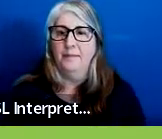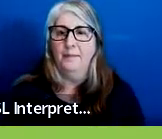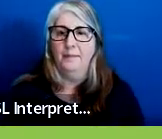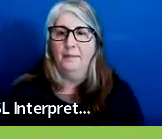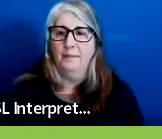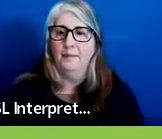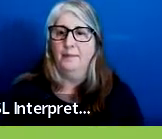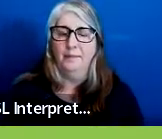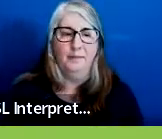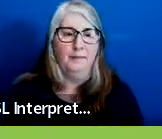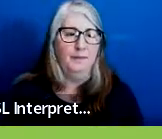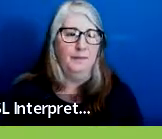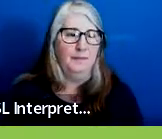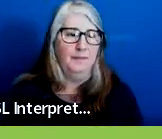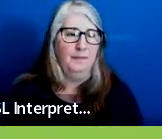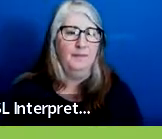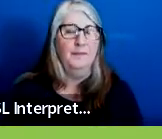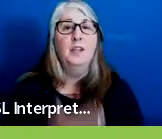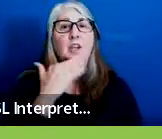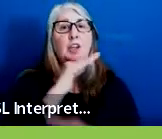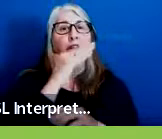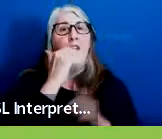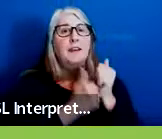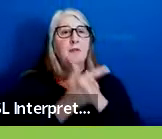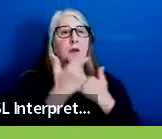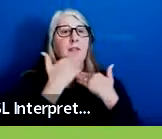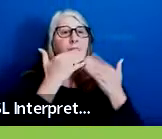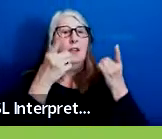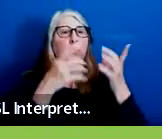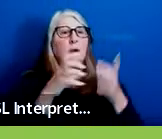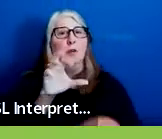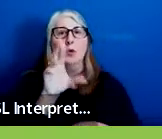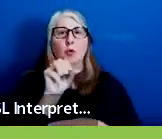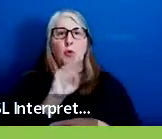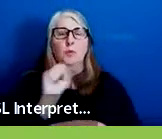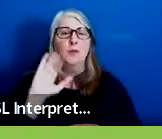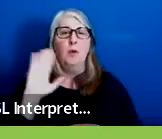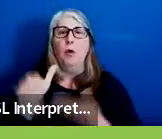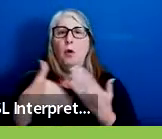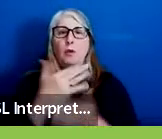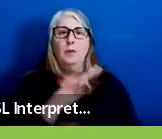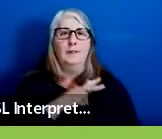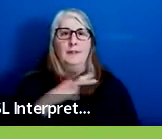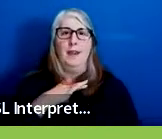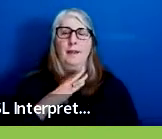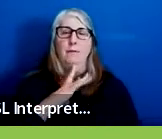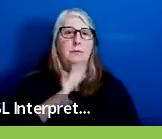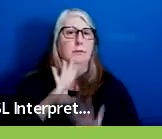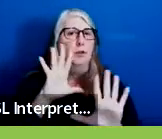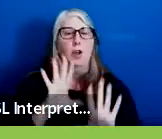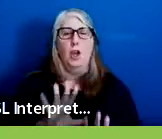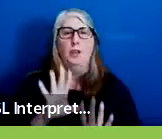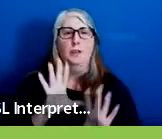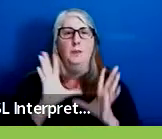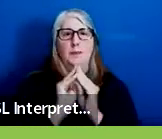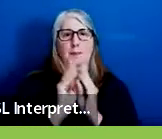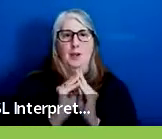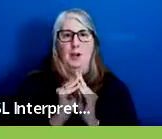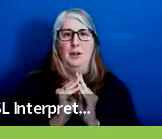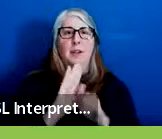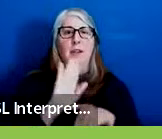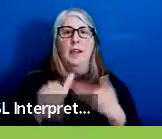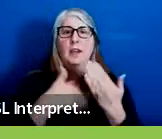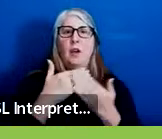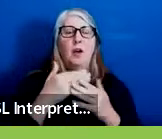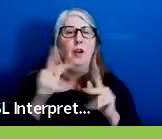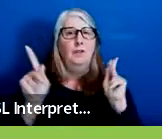Good night, everyone. Thank you, Director Crooms and our dynamic staff for this awesome seminar, and all of our